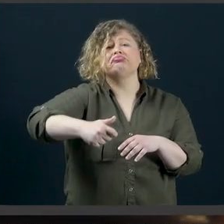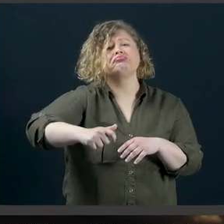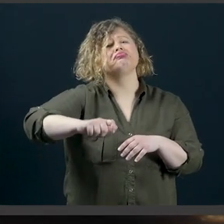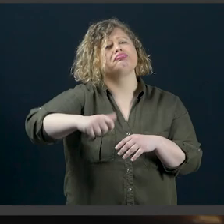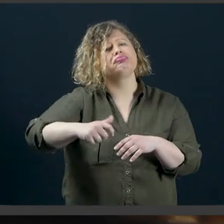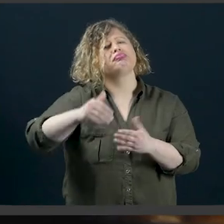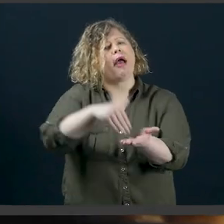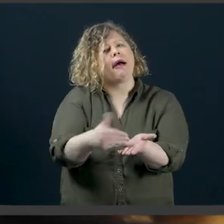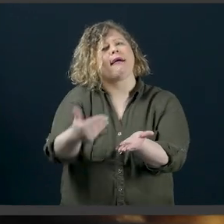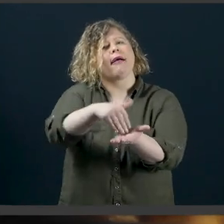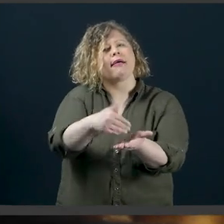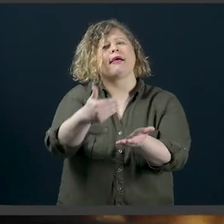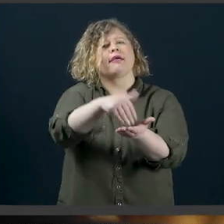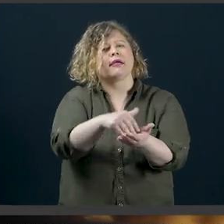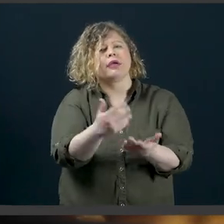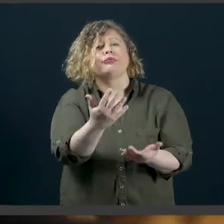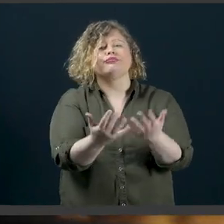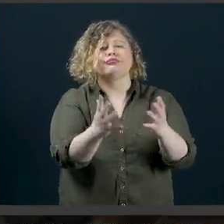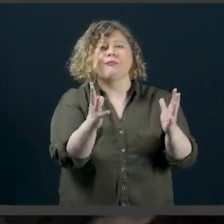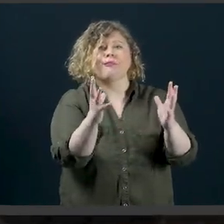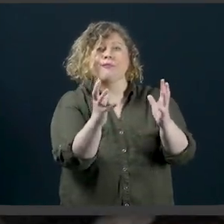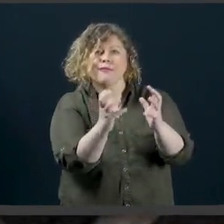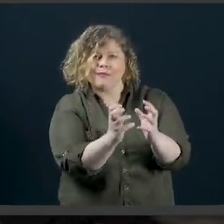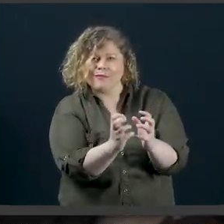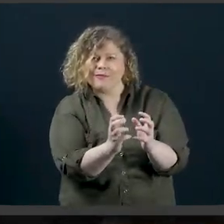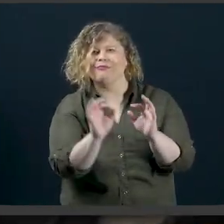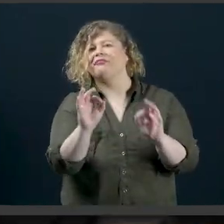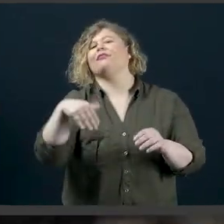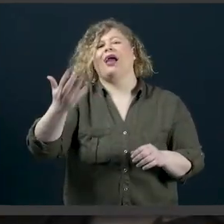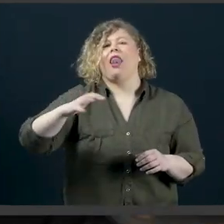it's ready add 1 tbspoon of lemon juice and